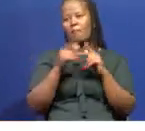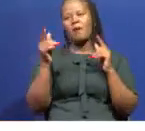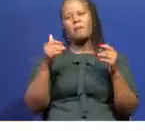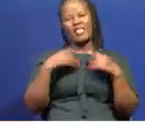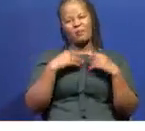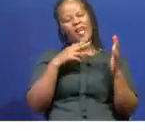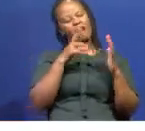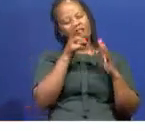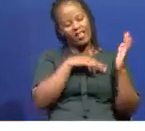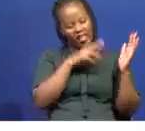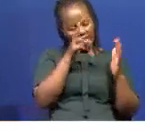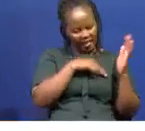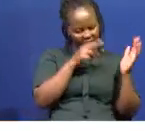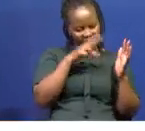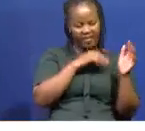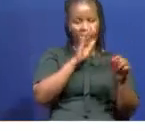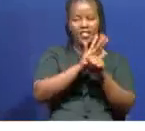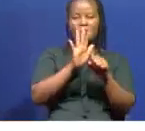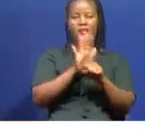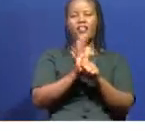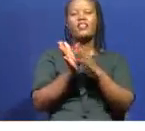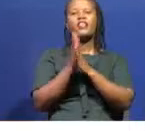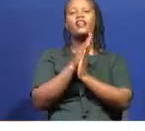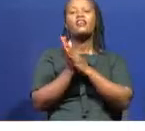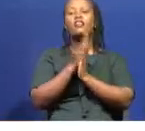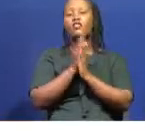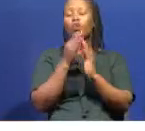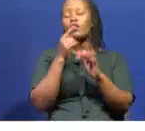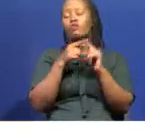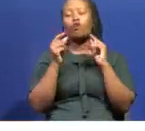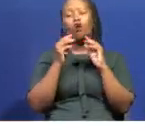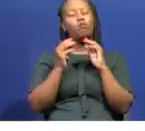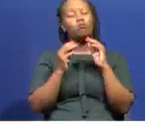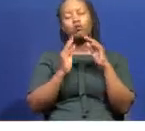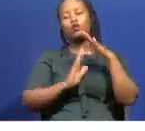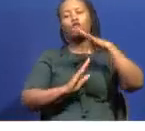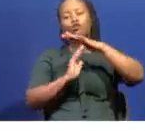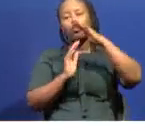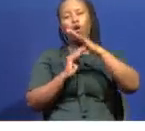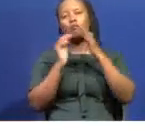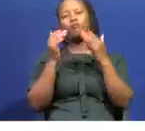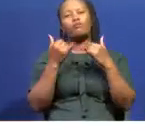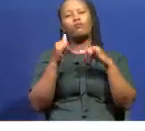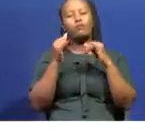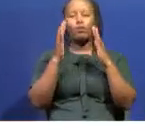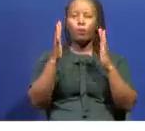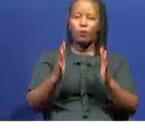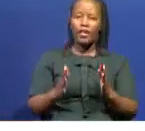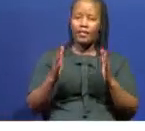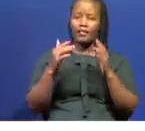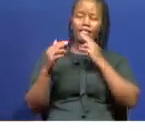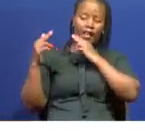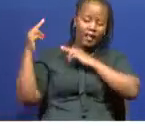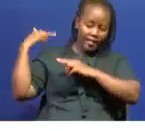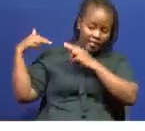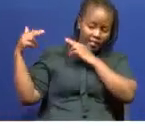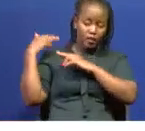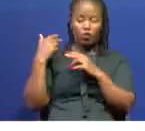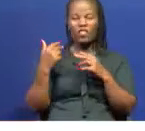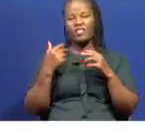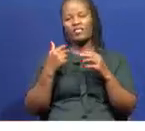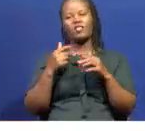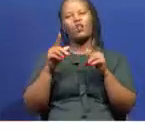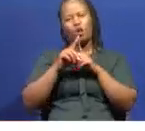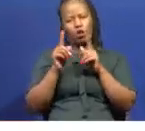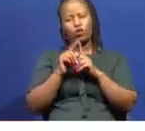the stories from the big players who've made it really big in history, the international big players.